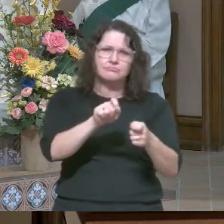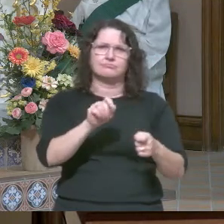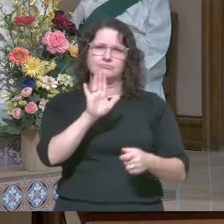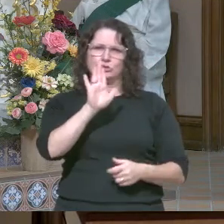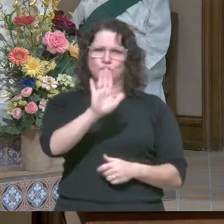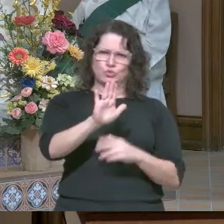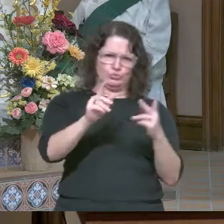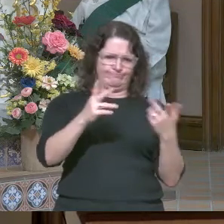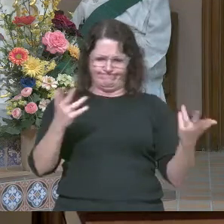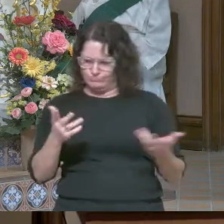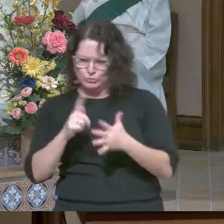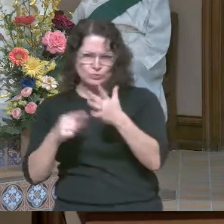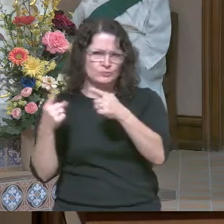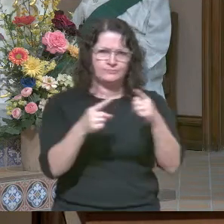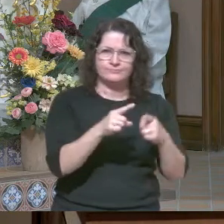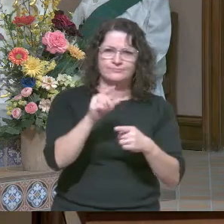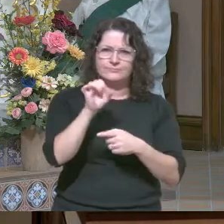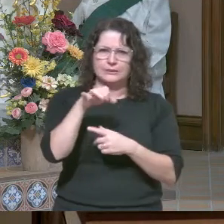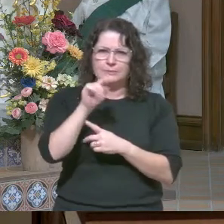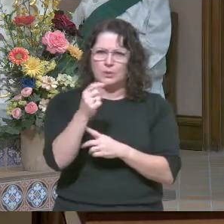September 11th, 2001,